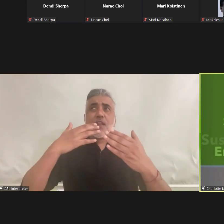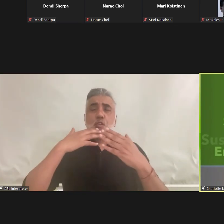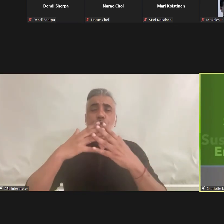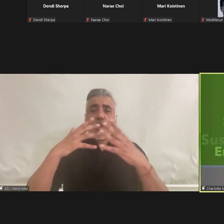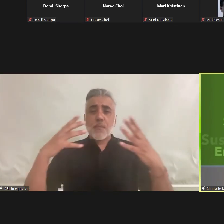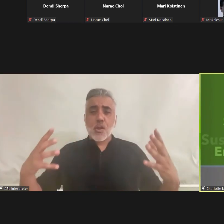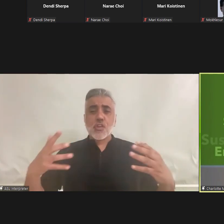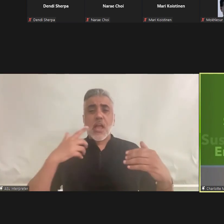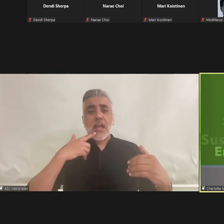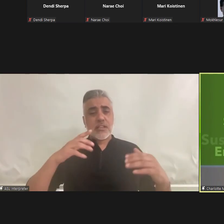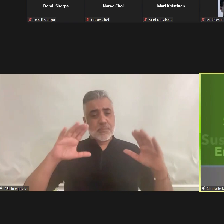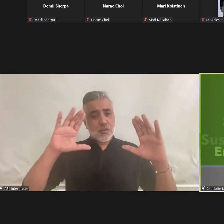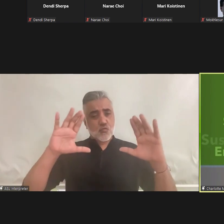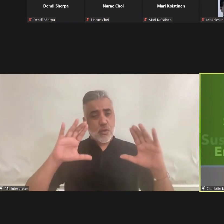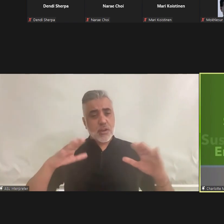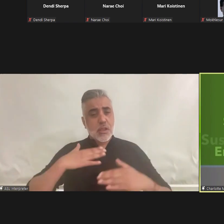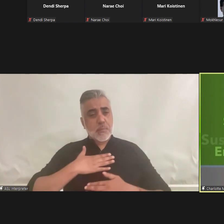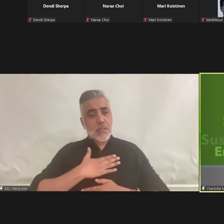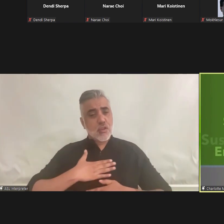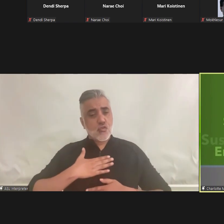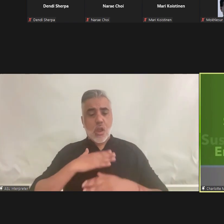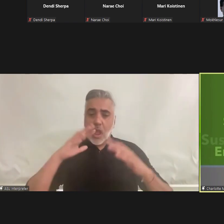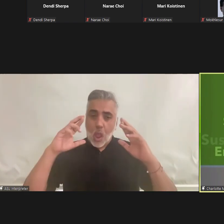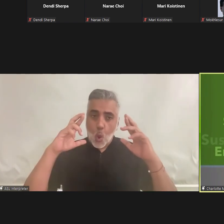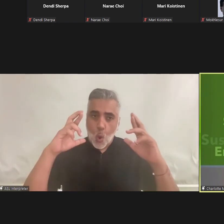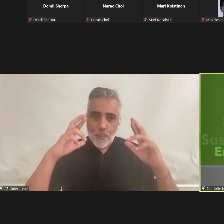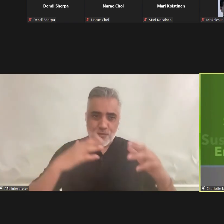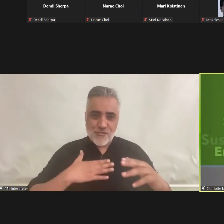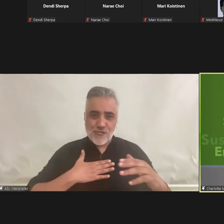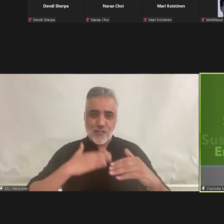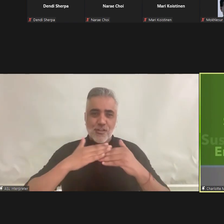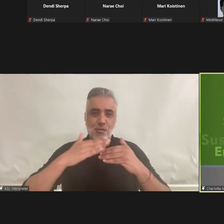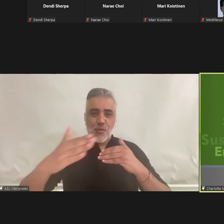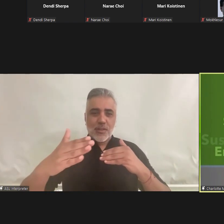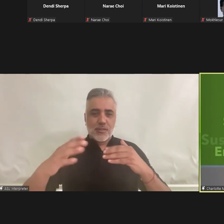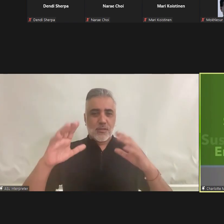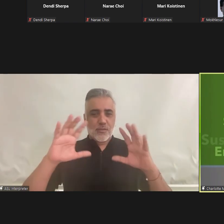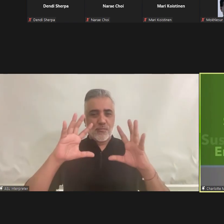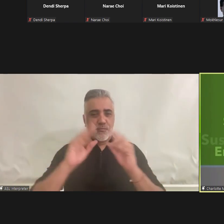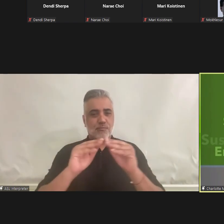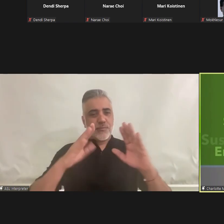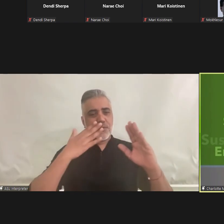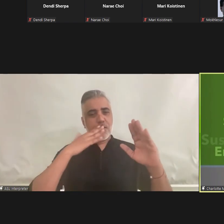And it's been a great pleasure. I hope you enjoy the rest of COSP. Thank you.